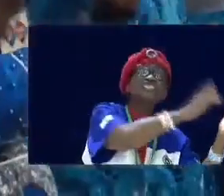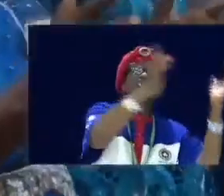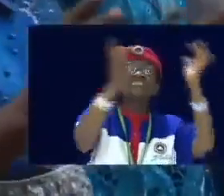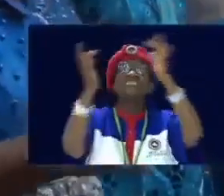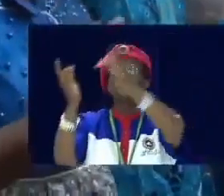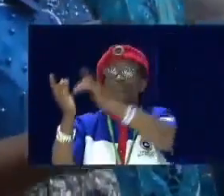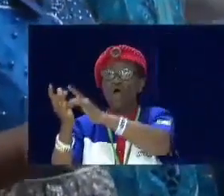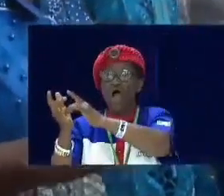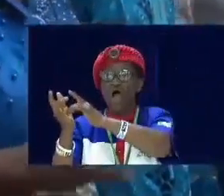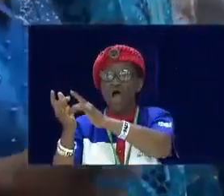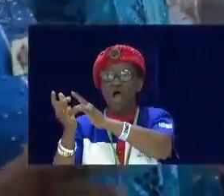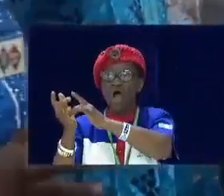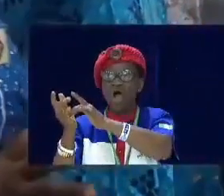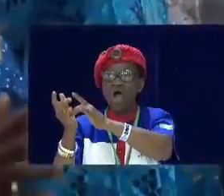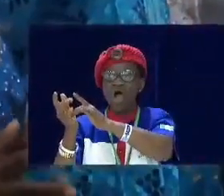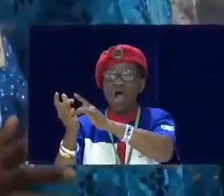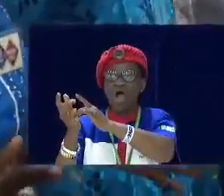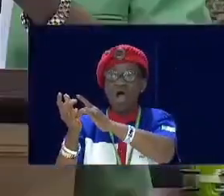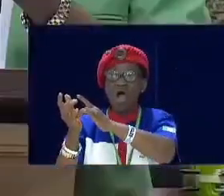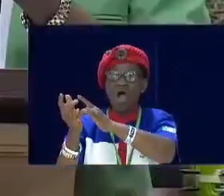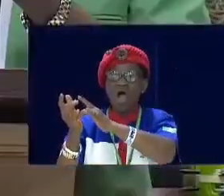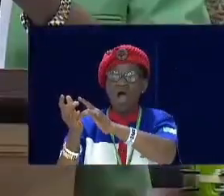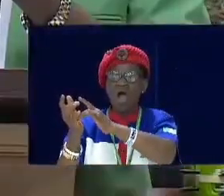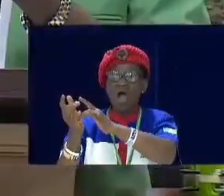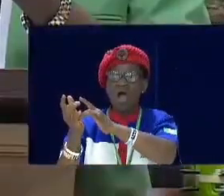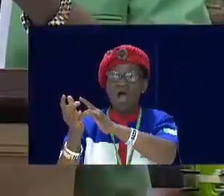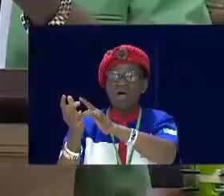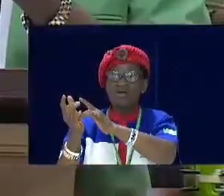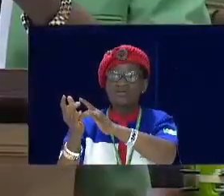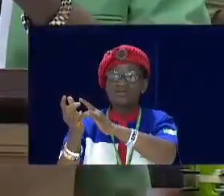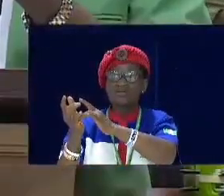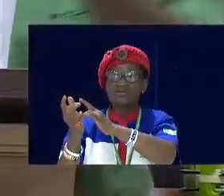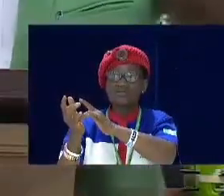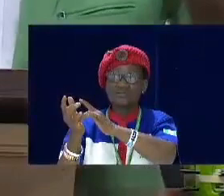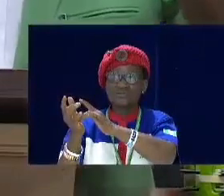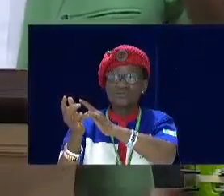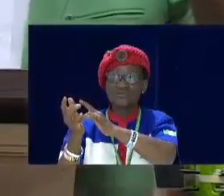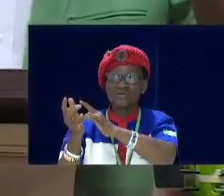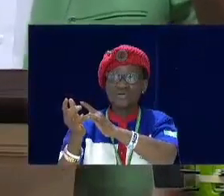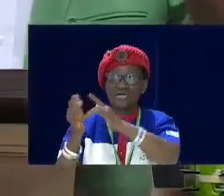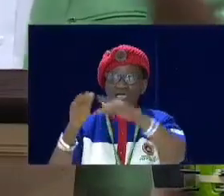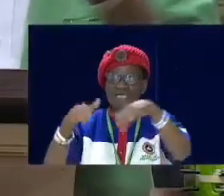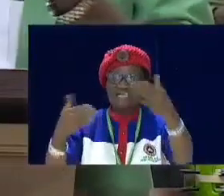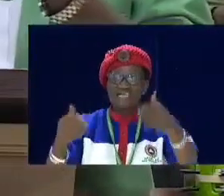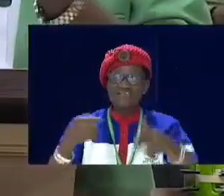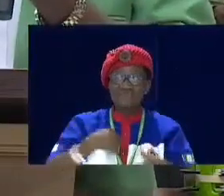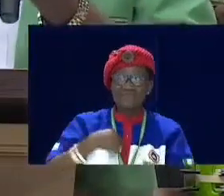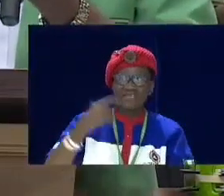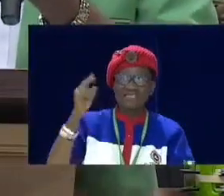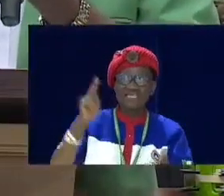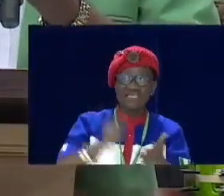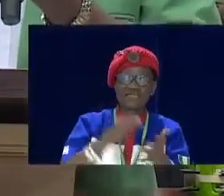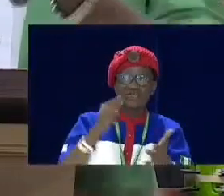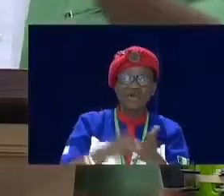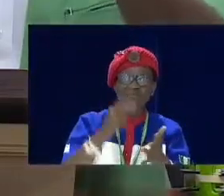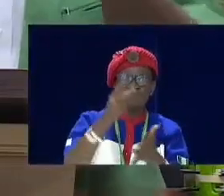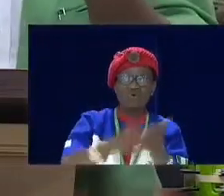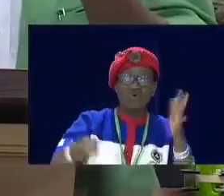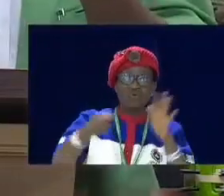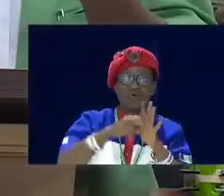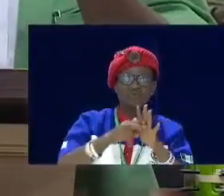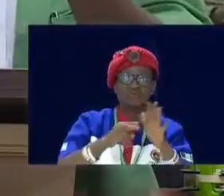Jesus. Jesus. Give me the double portion. of